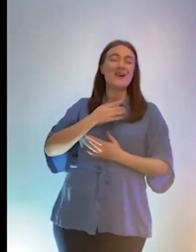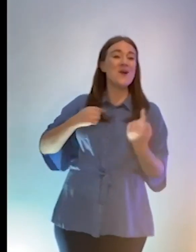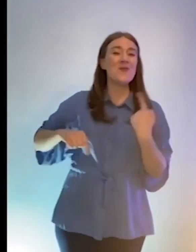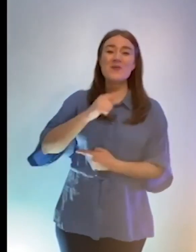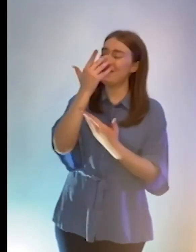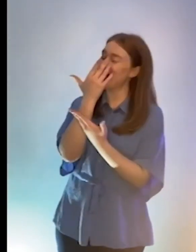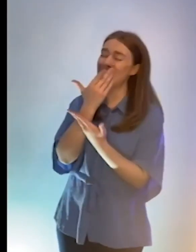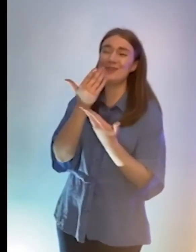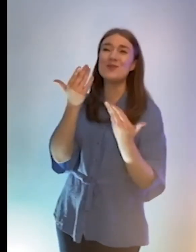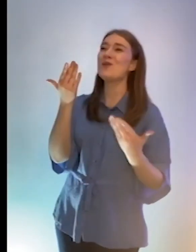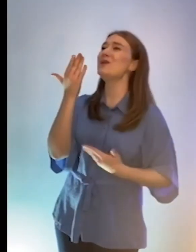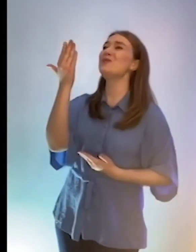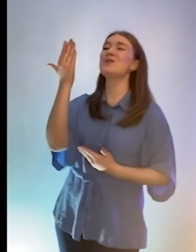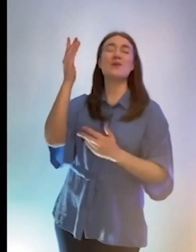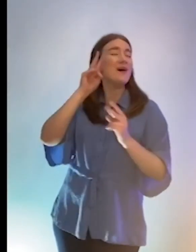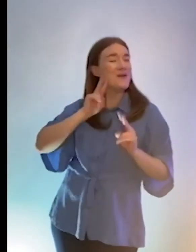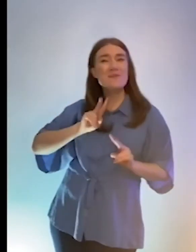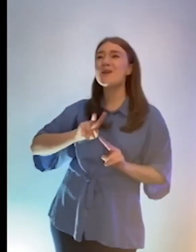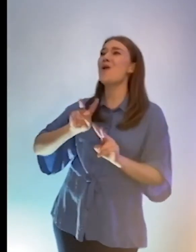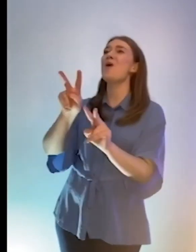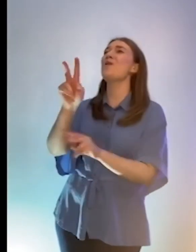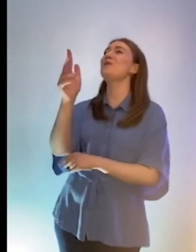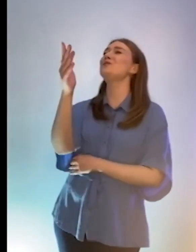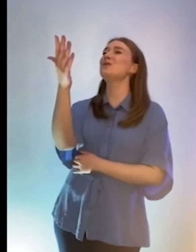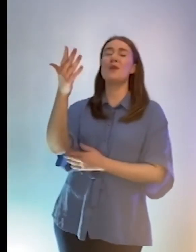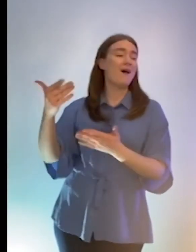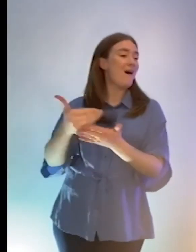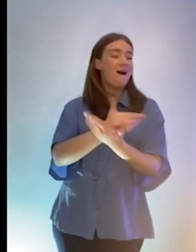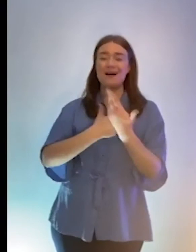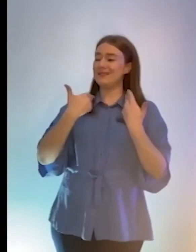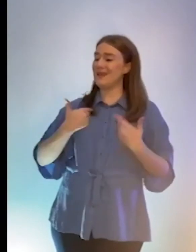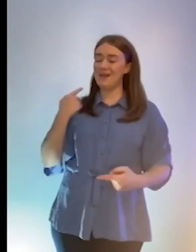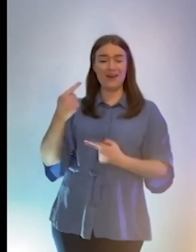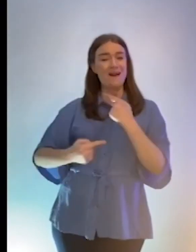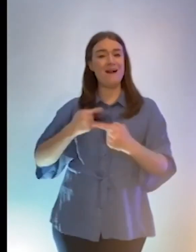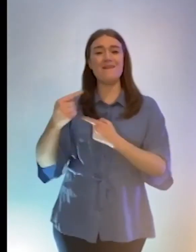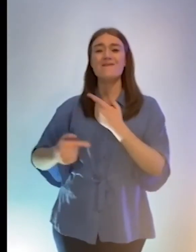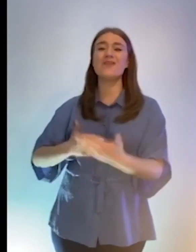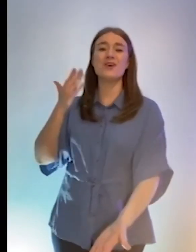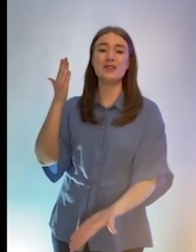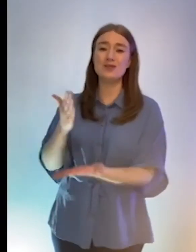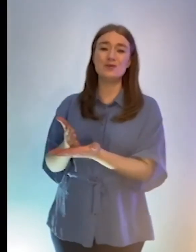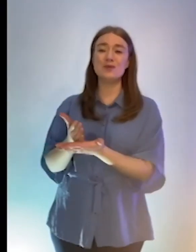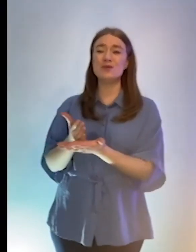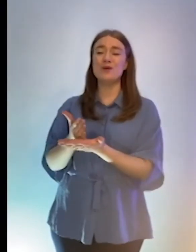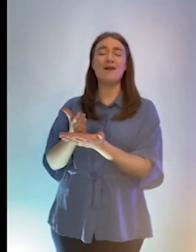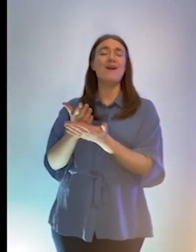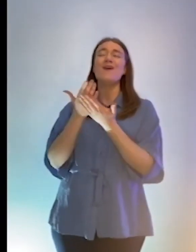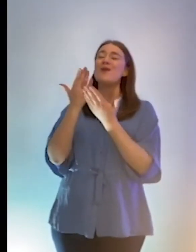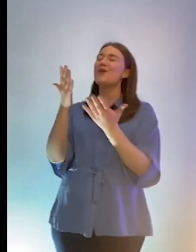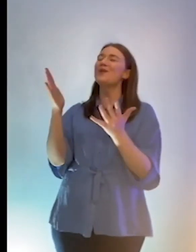prize. We adore you, behold you, our Savior ever